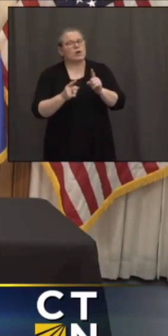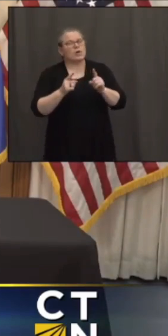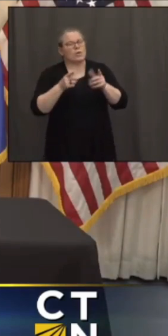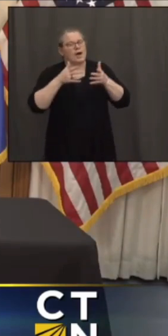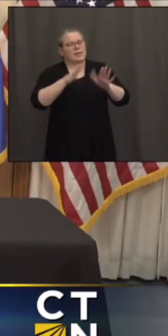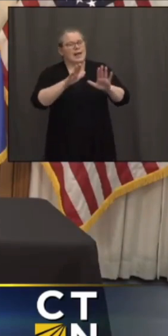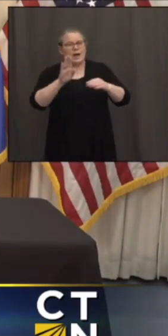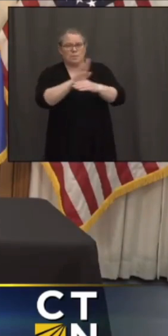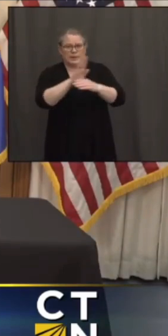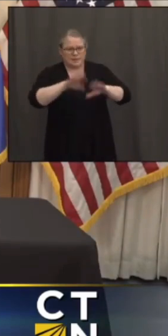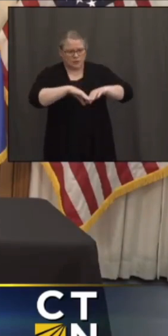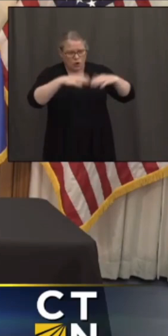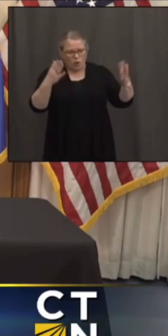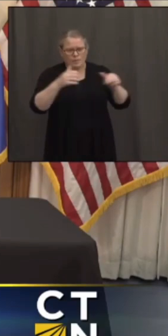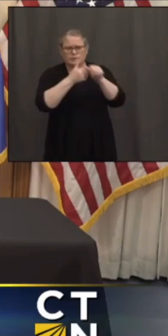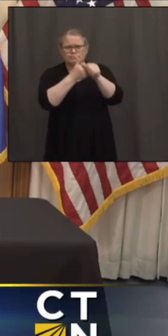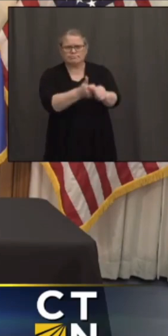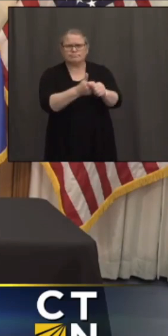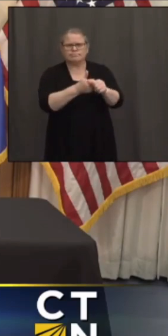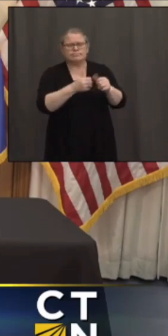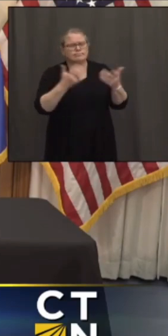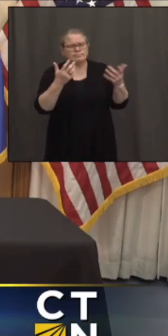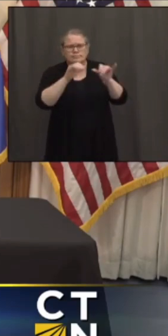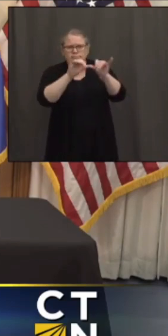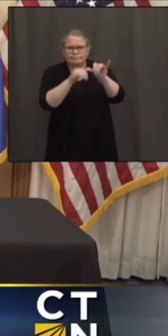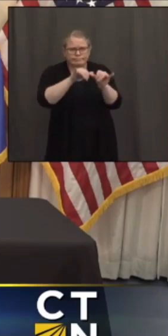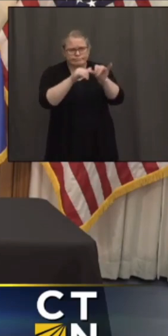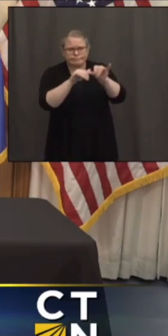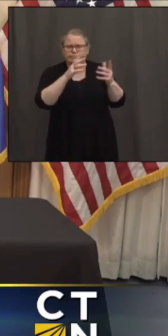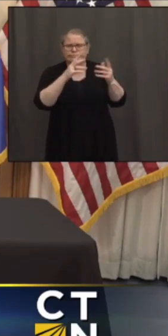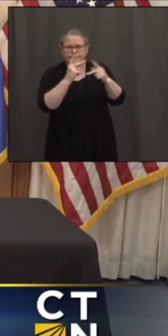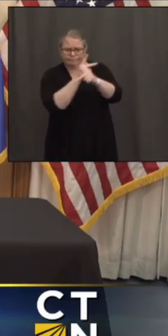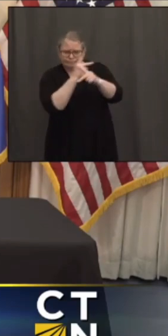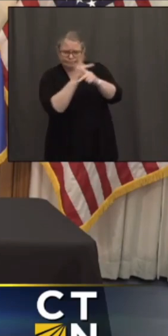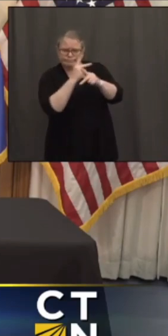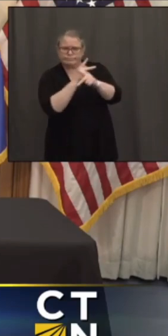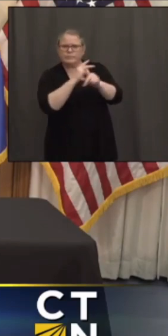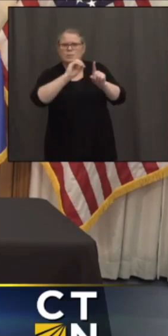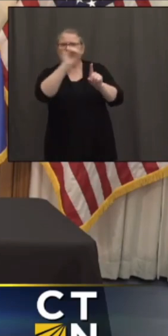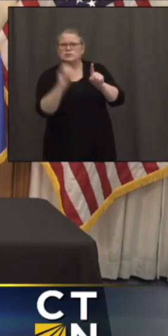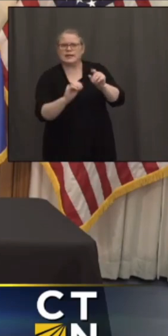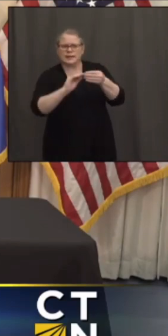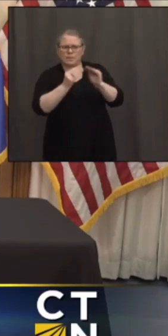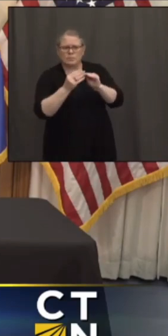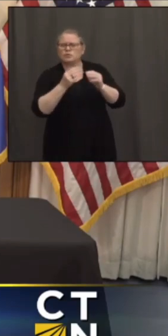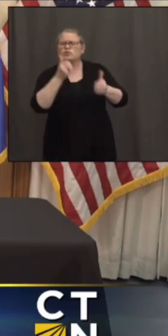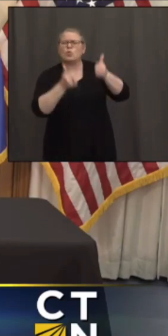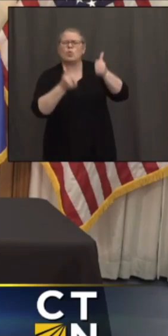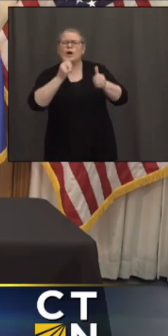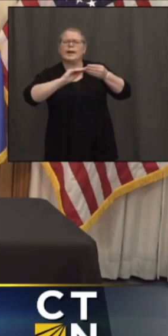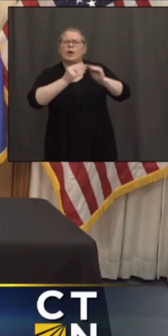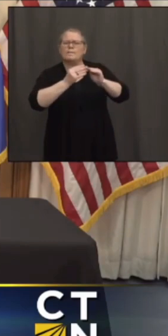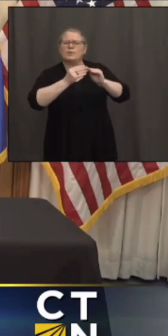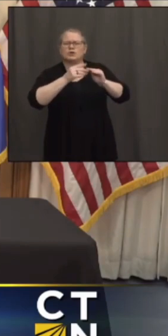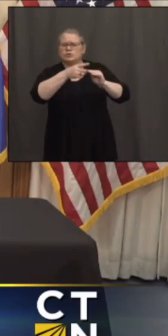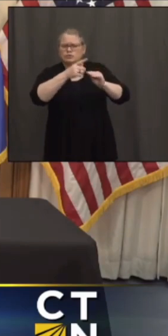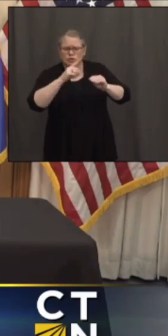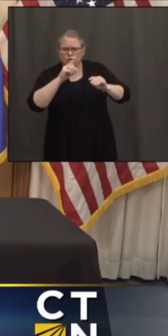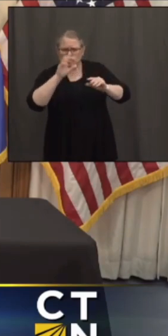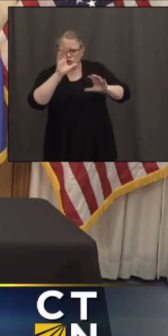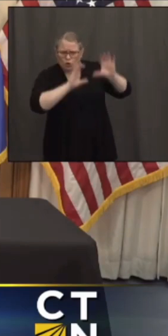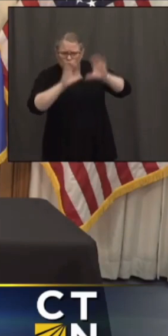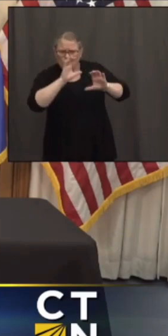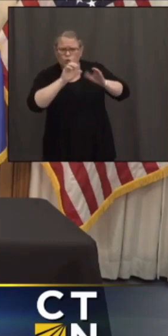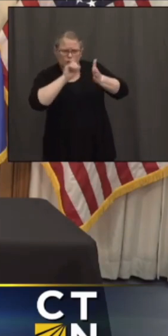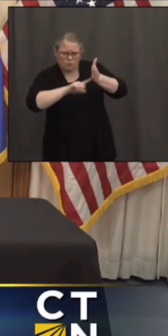about what specific metrics you're looking at, especially as we're moving from May 1st to May 19th? And if you could give some like a range